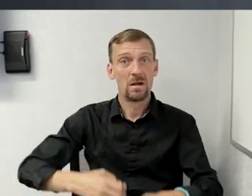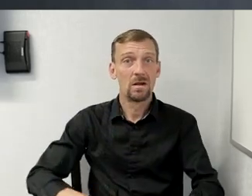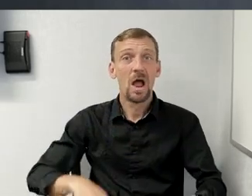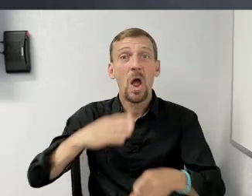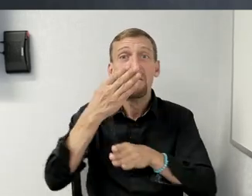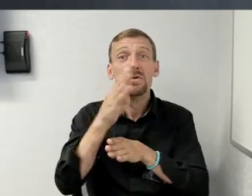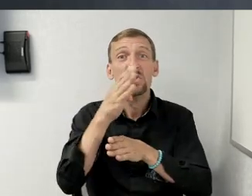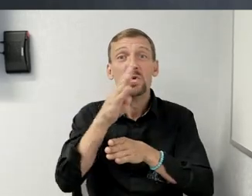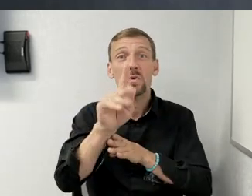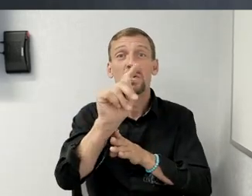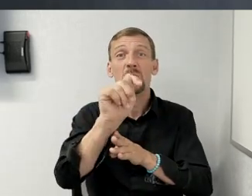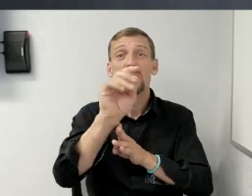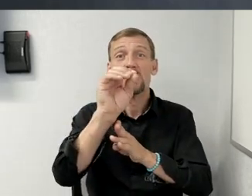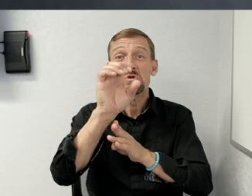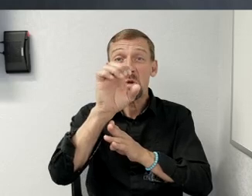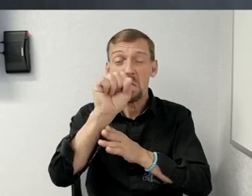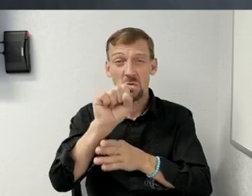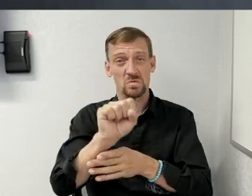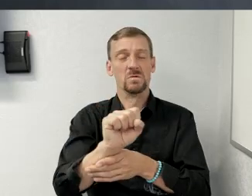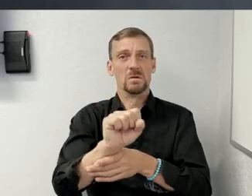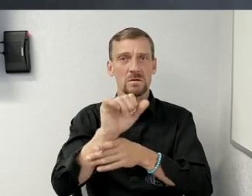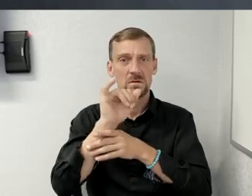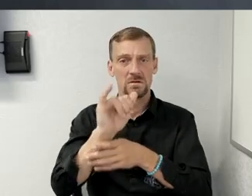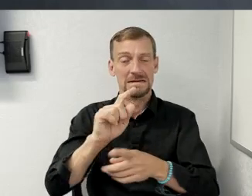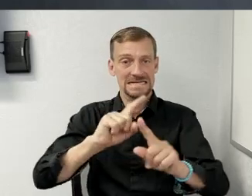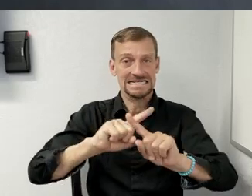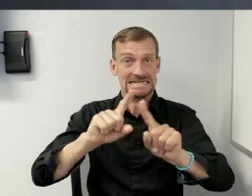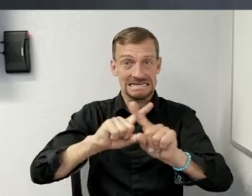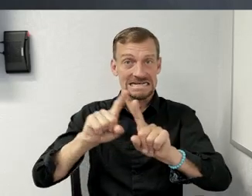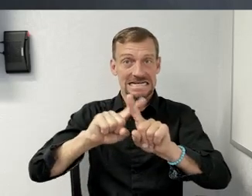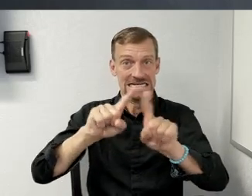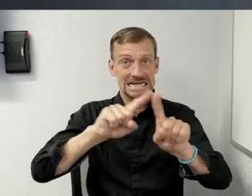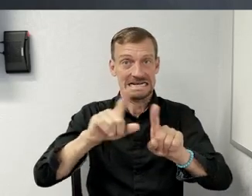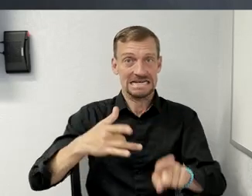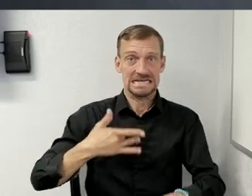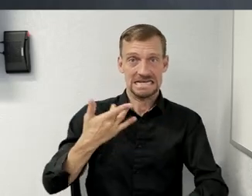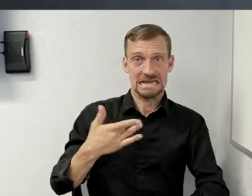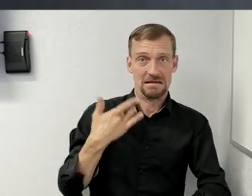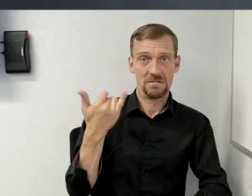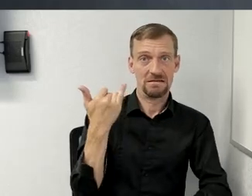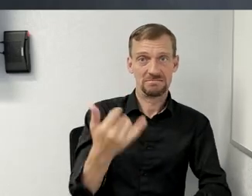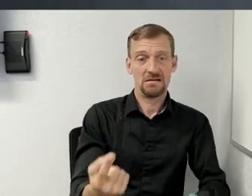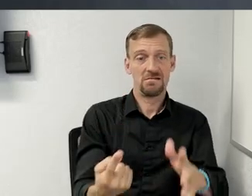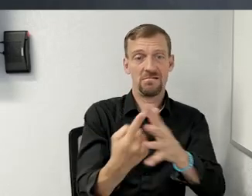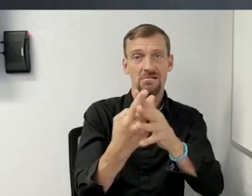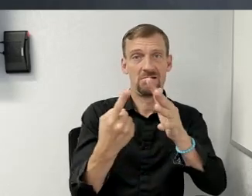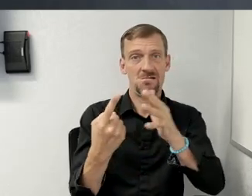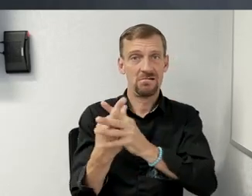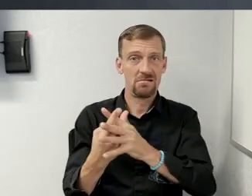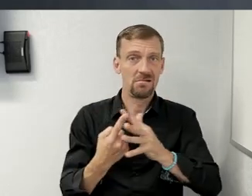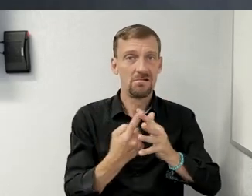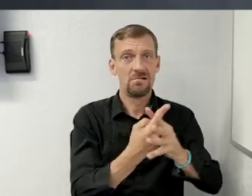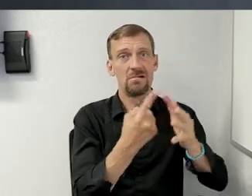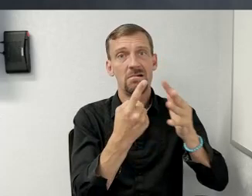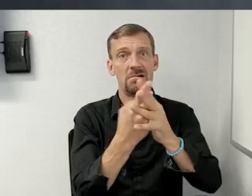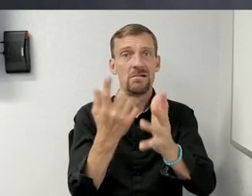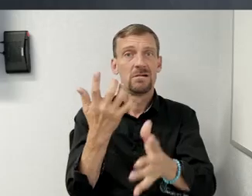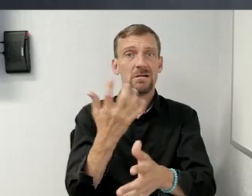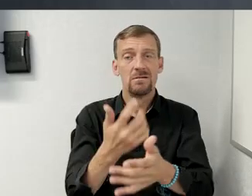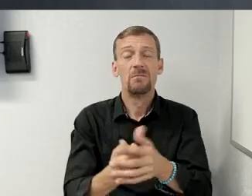blue toes. So there's a lot of different symptoms that are being exhibited. And